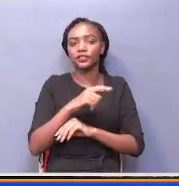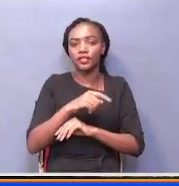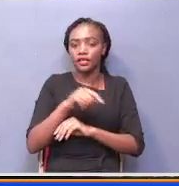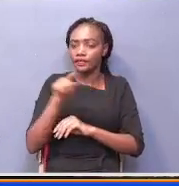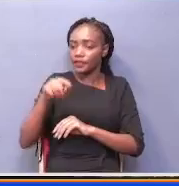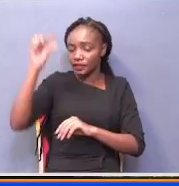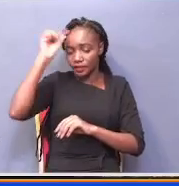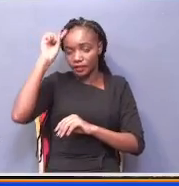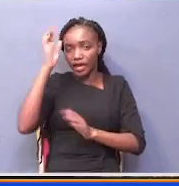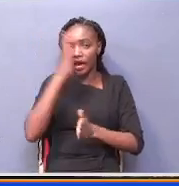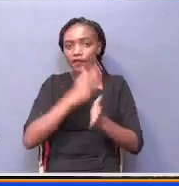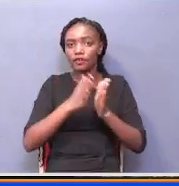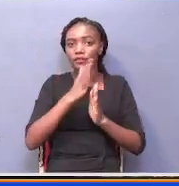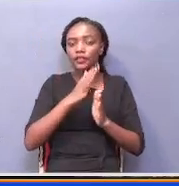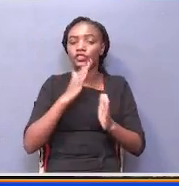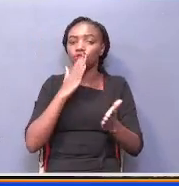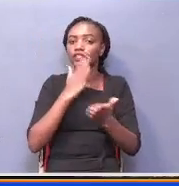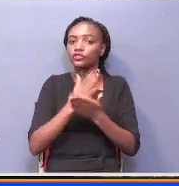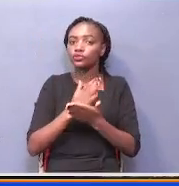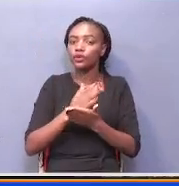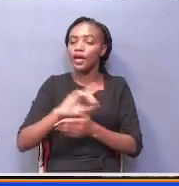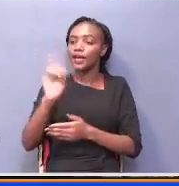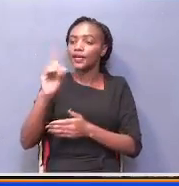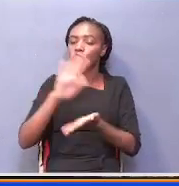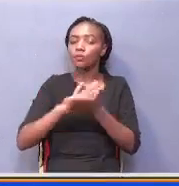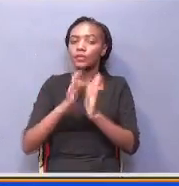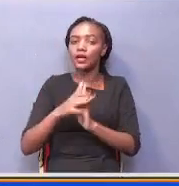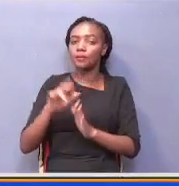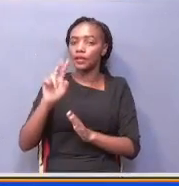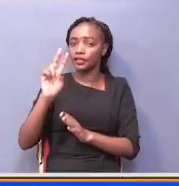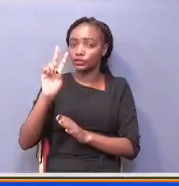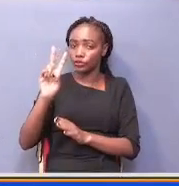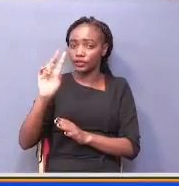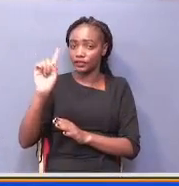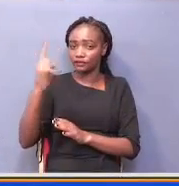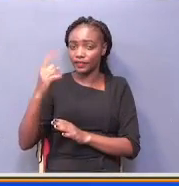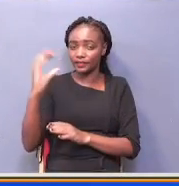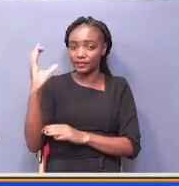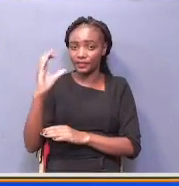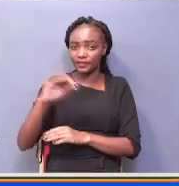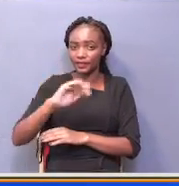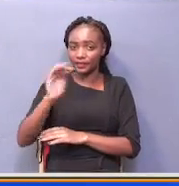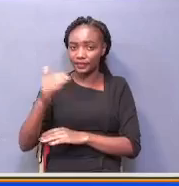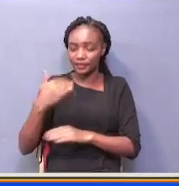a 21st century city in the forthcoming year.